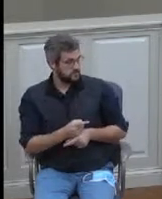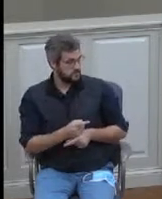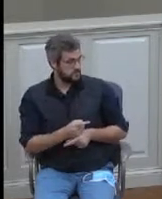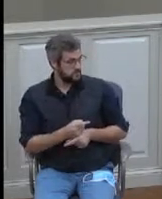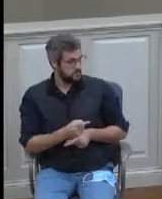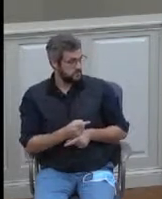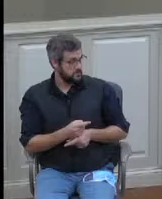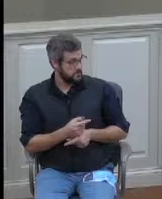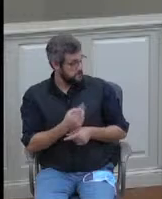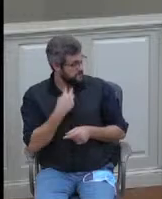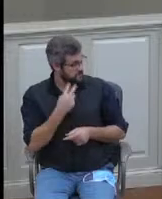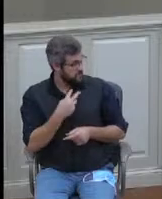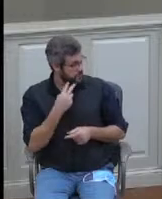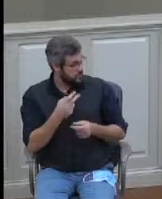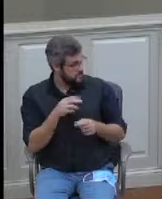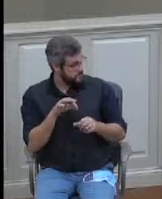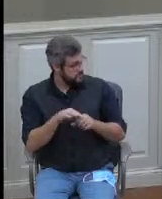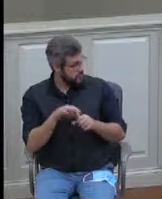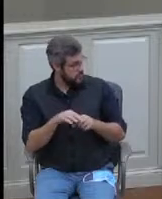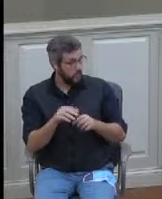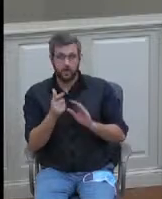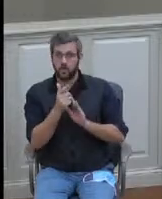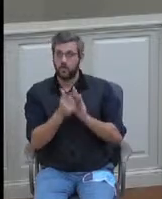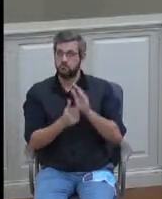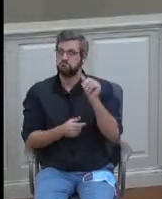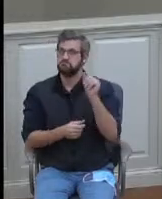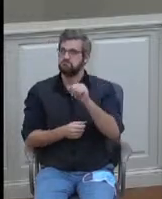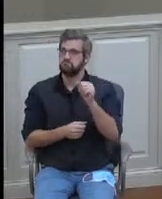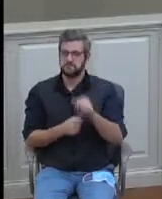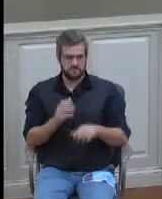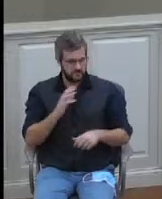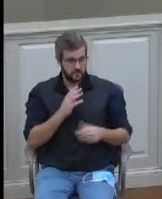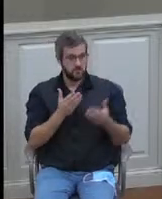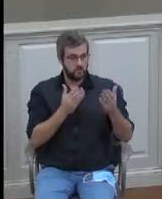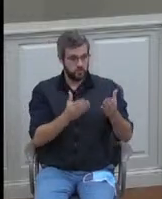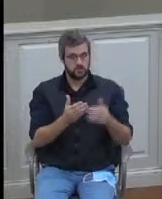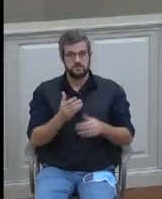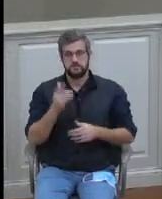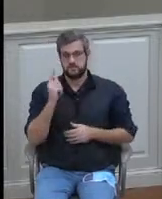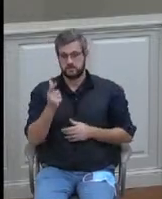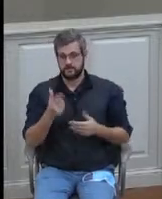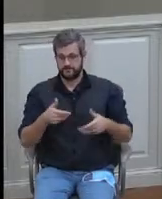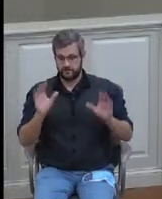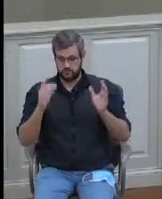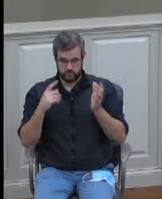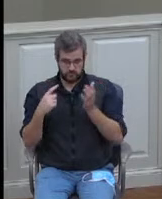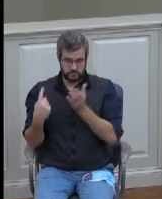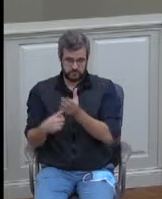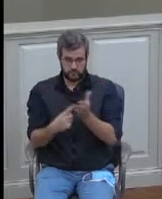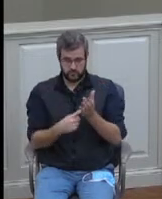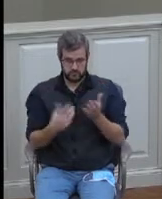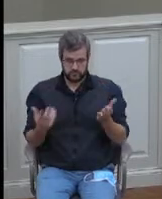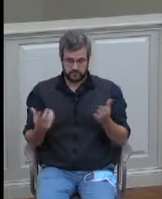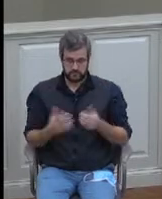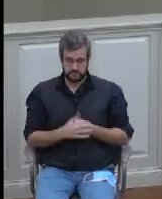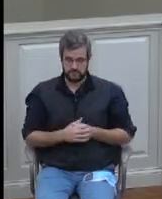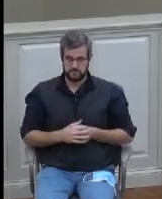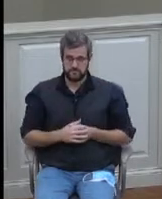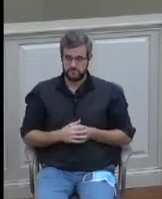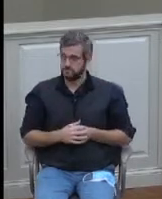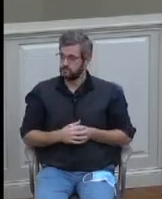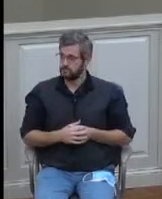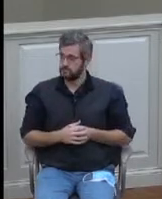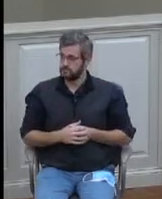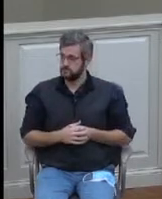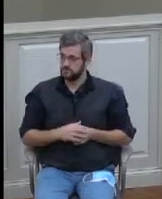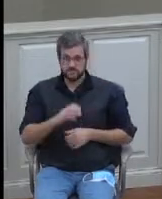Or do you want a voice vote anyway? Yes, I do. Okay, then we have a motion and a second. Discussion? Is that all we got